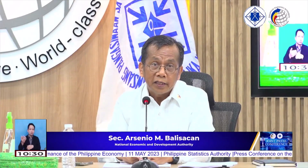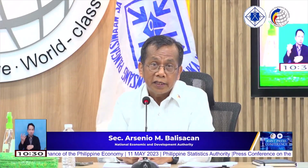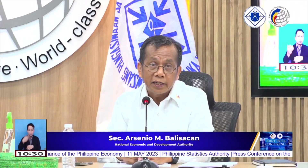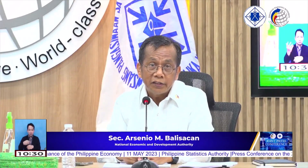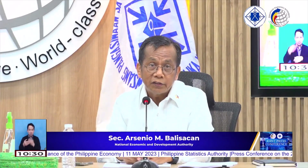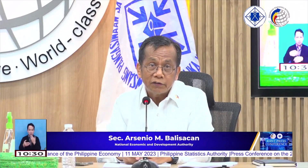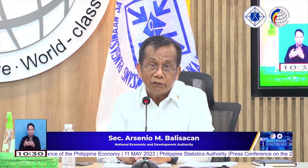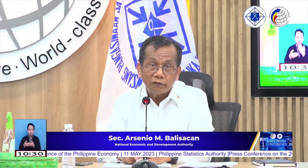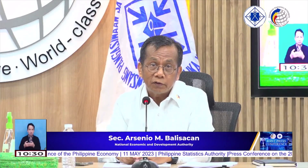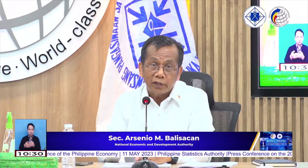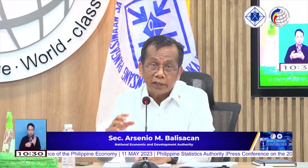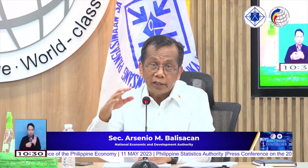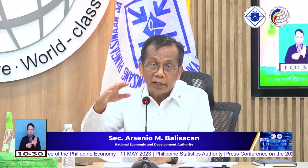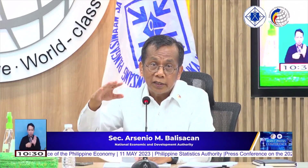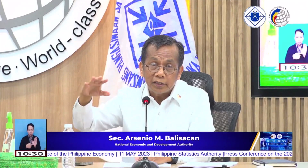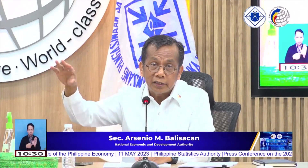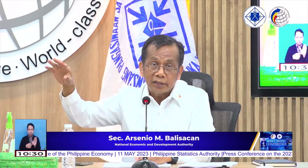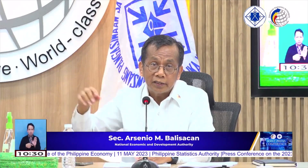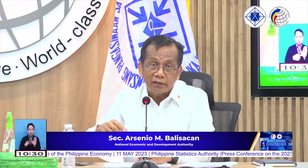indication for